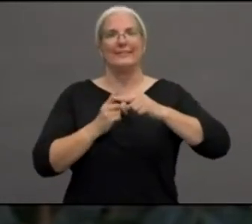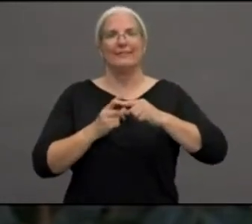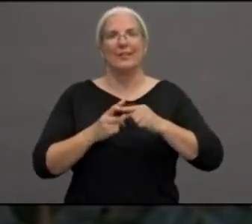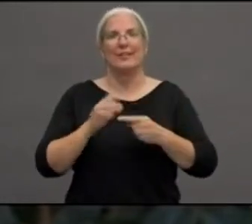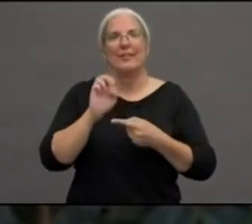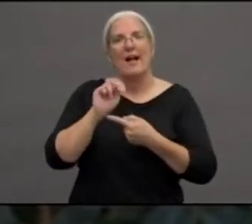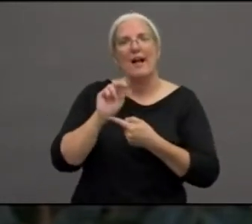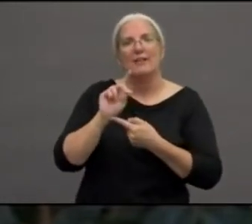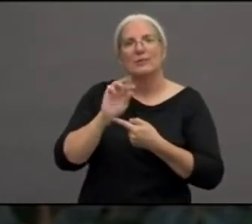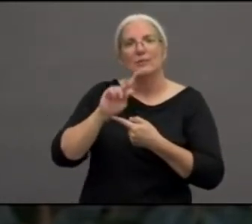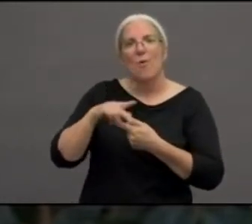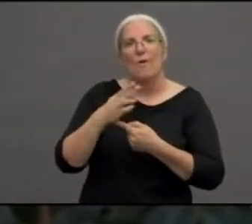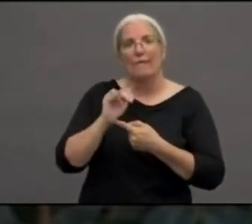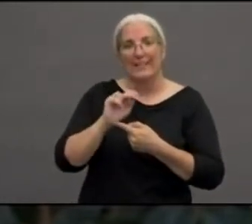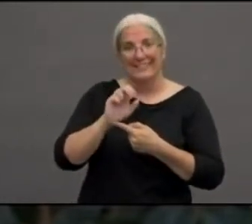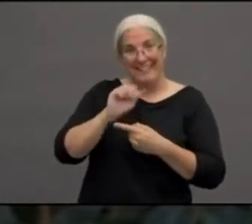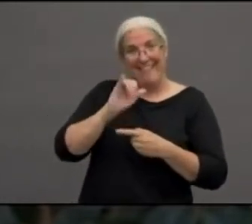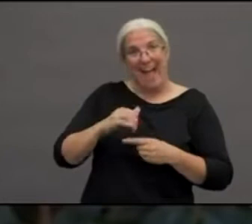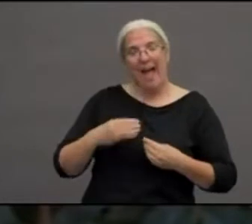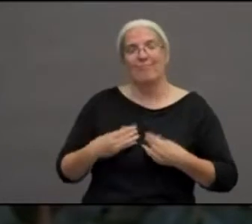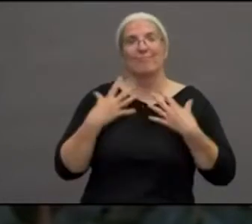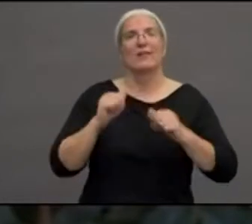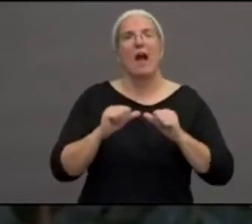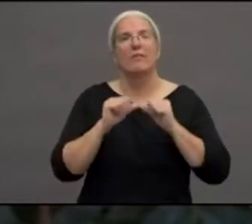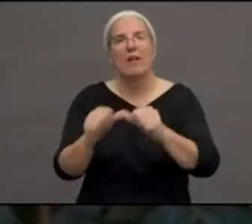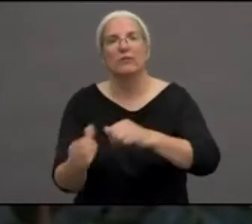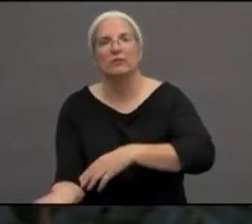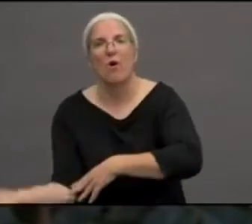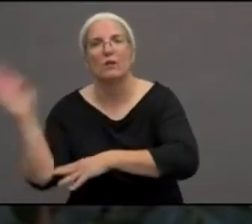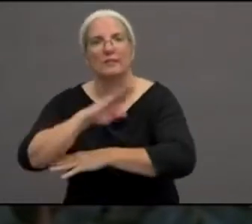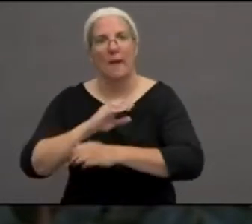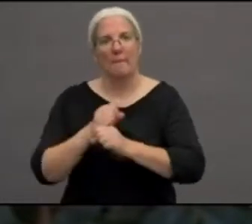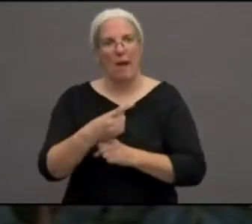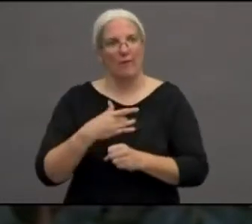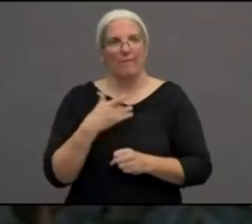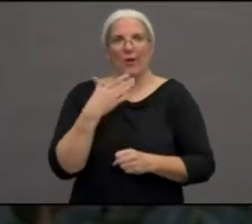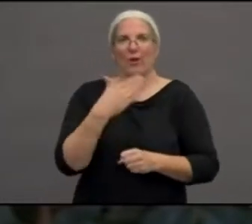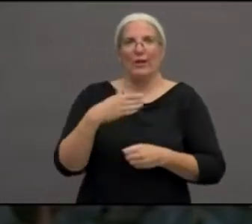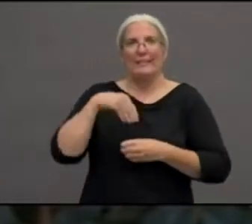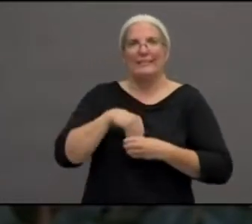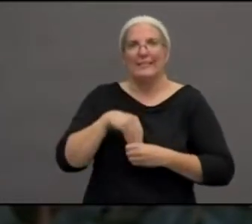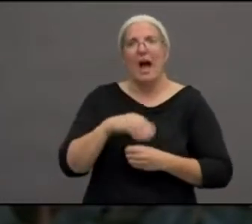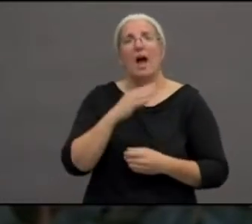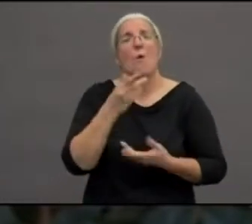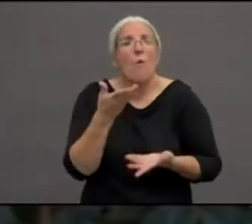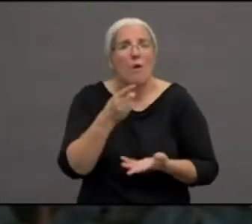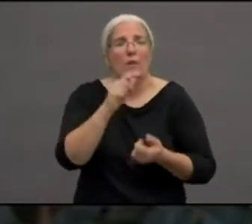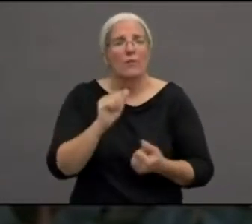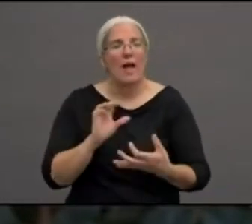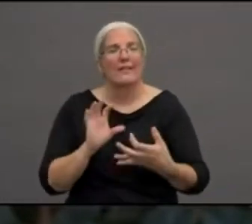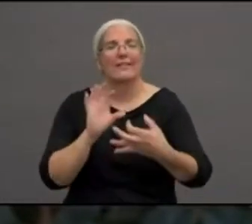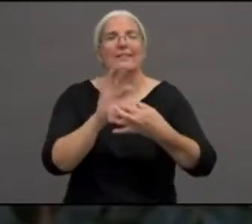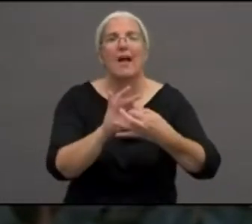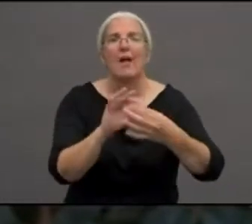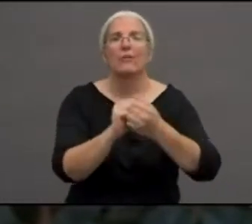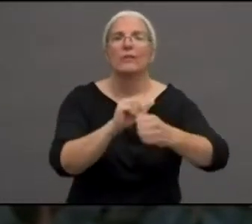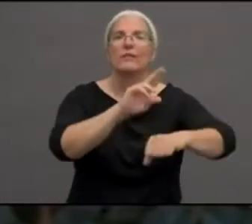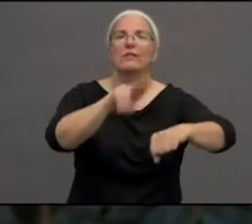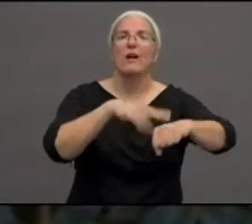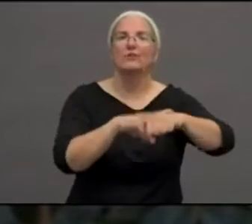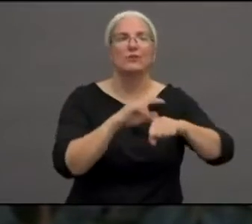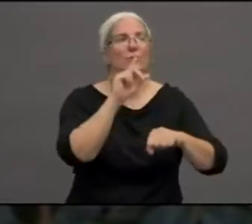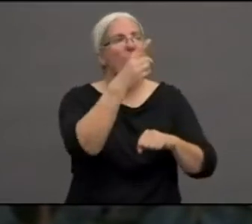and it creates that happiness in ourselves. And connecting with nature. Connecting with nature has shown that it can bring